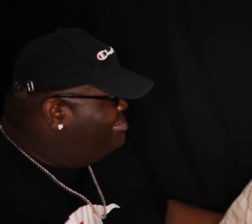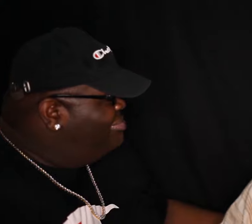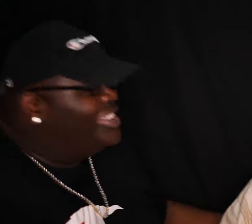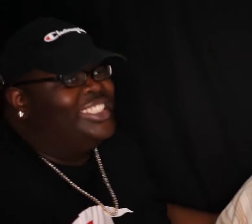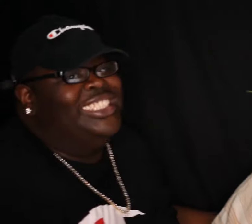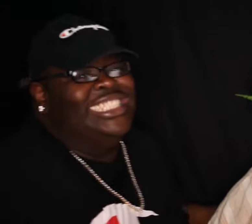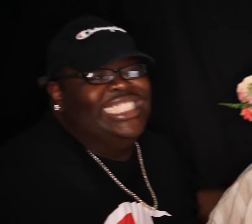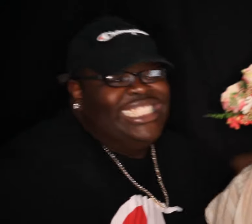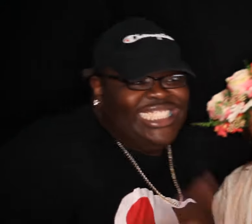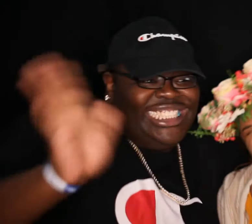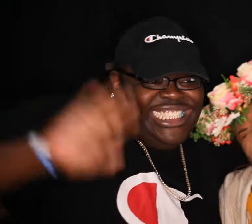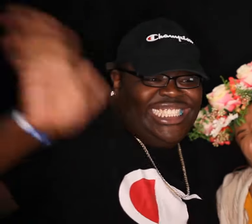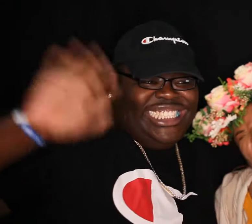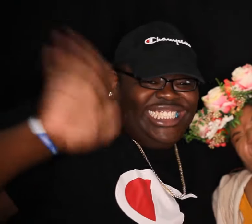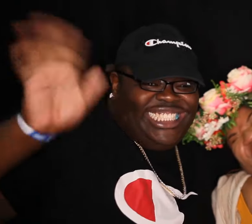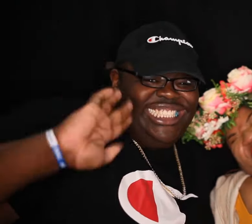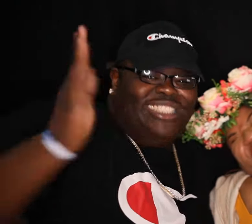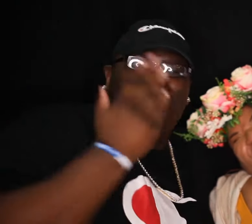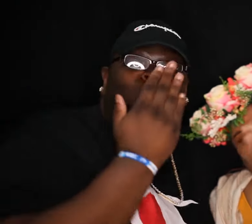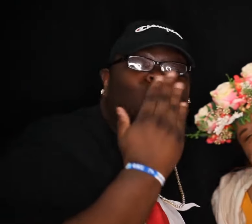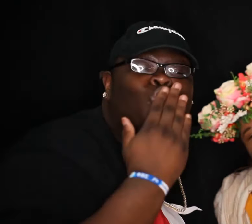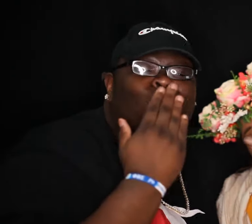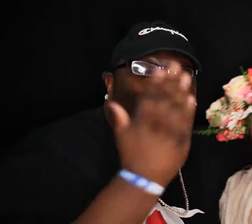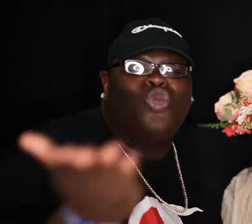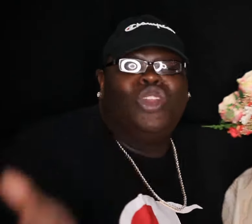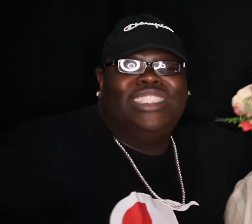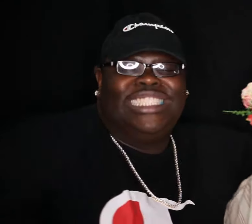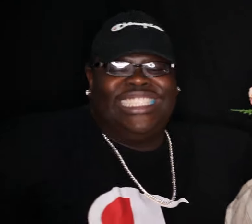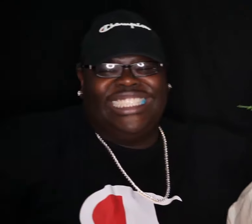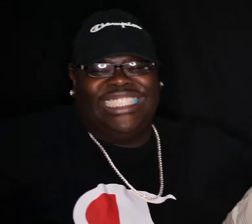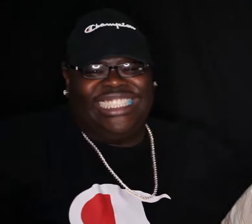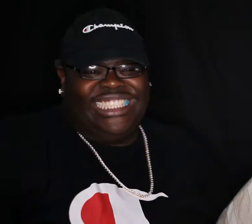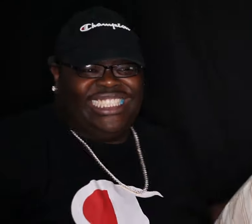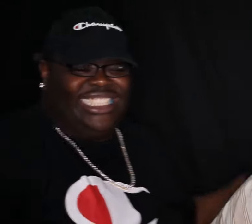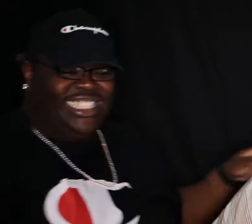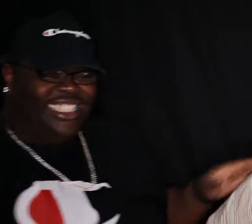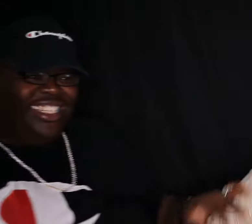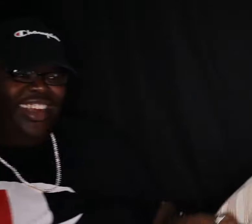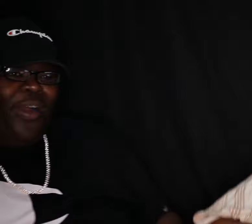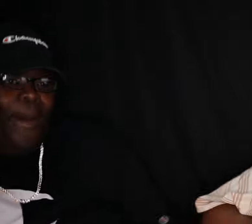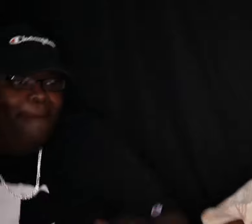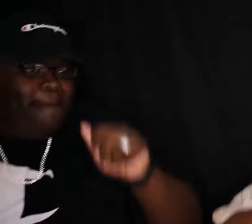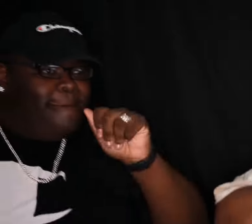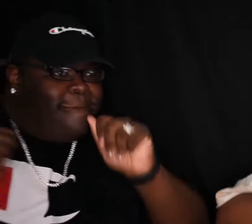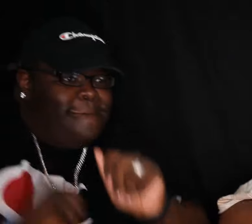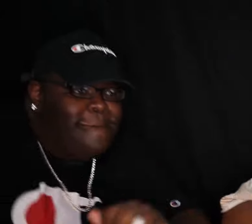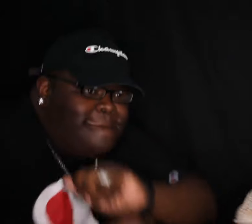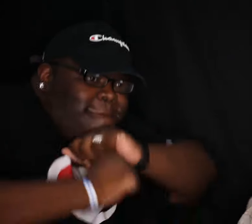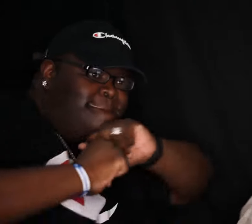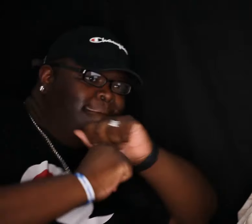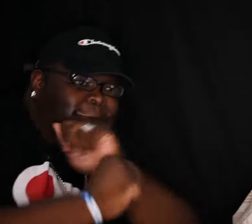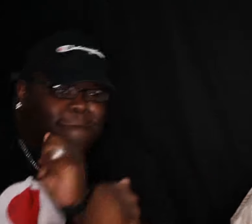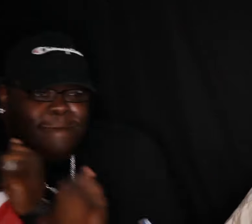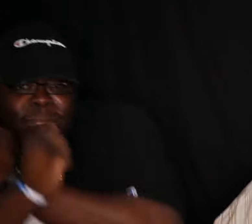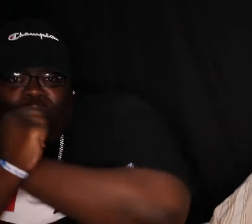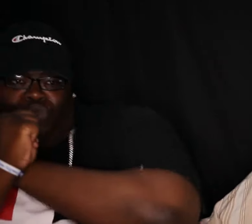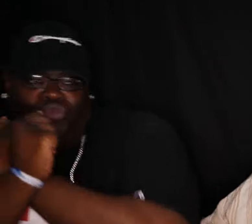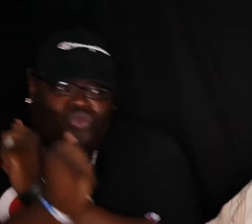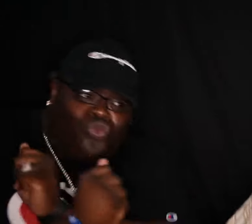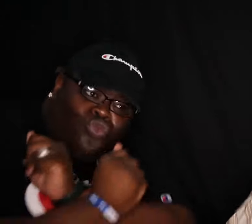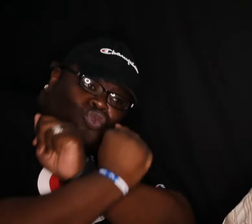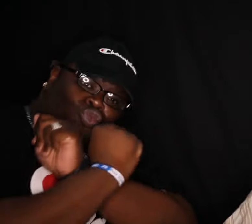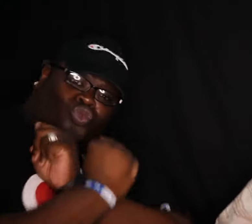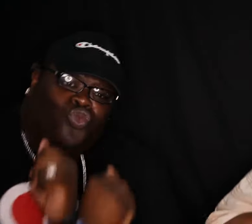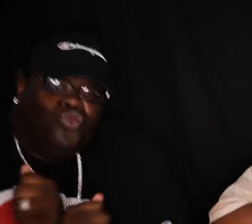Thank you so much. You know how I like it when you loving on me. I don't wanna die for them to miss me. Yes, I see